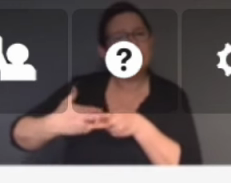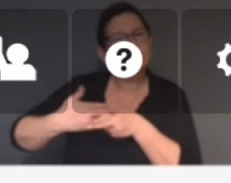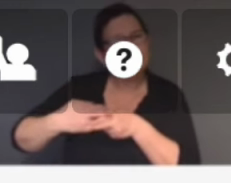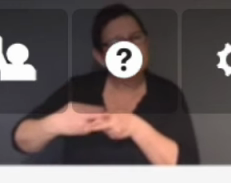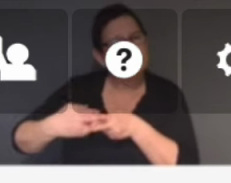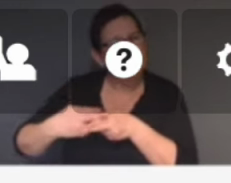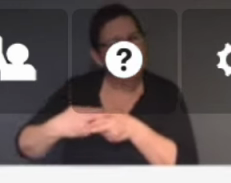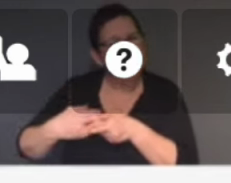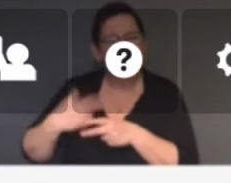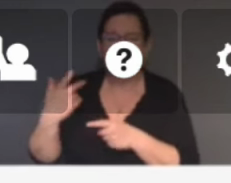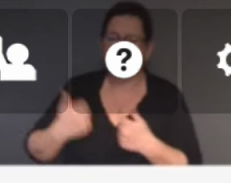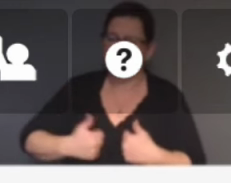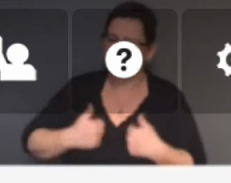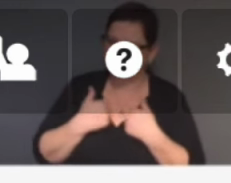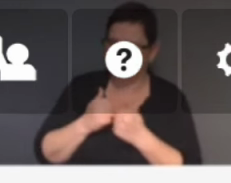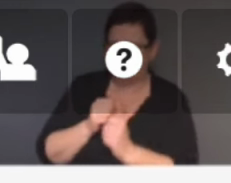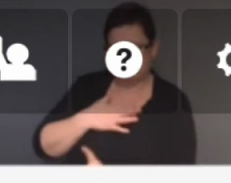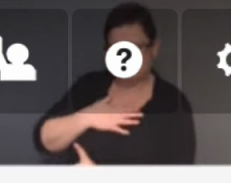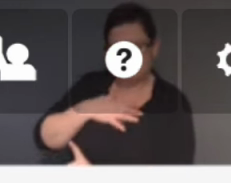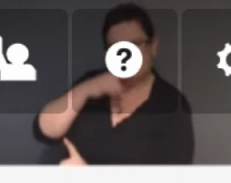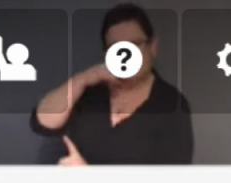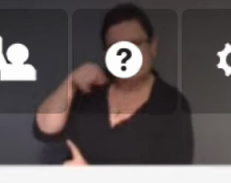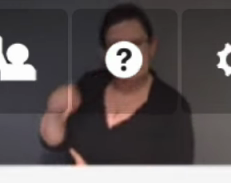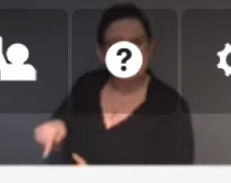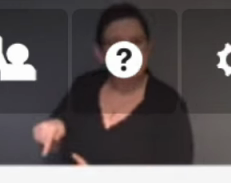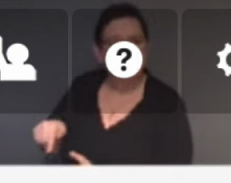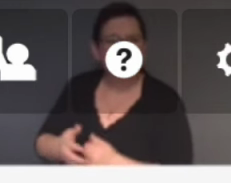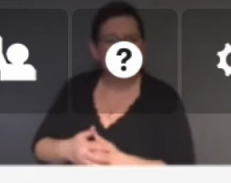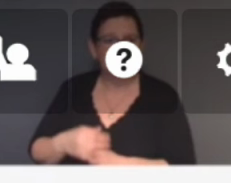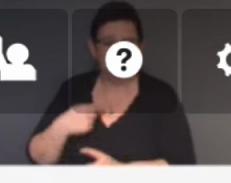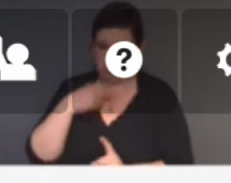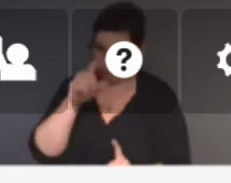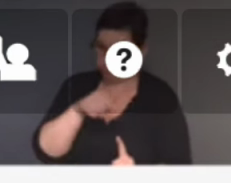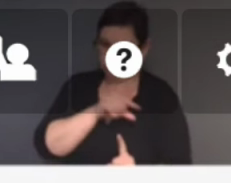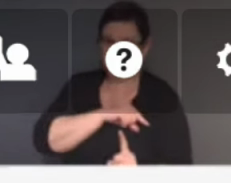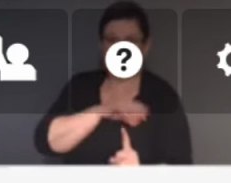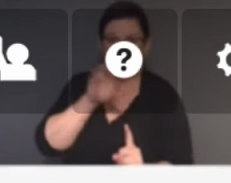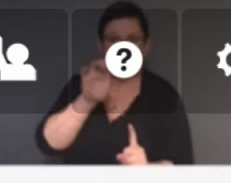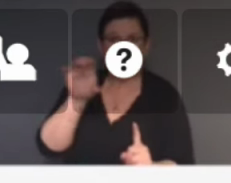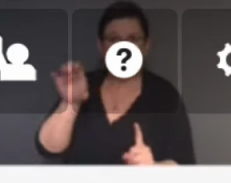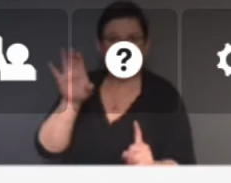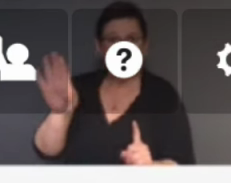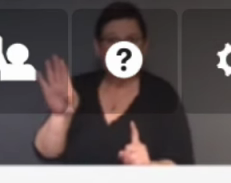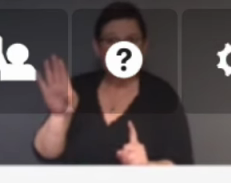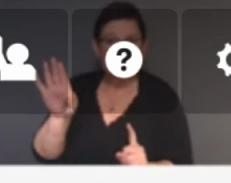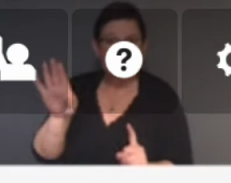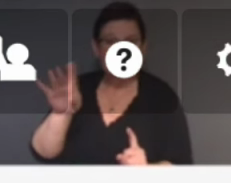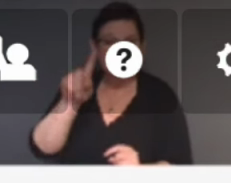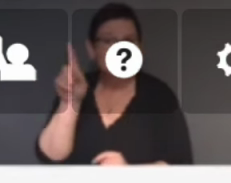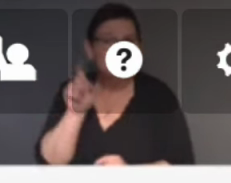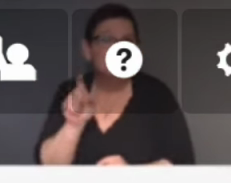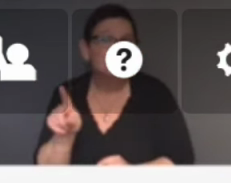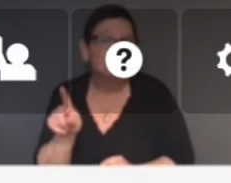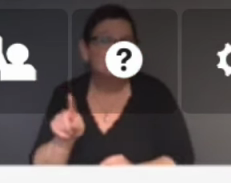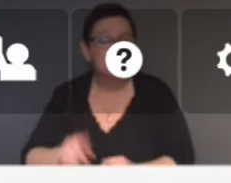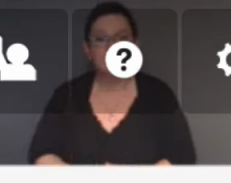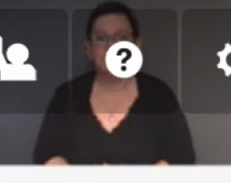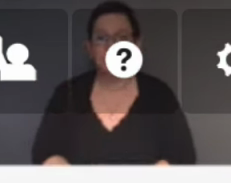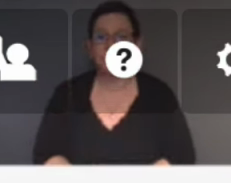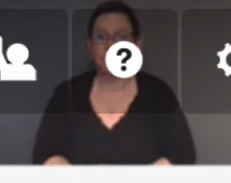The answer is, as a temporary resident in Canada, you would be eligible for the Canada